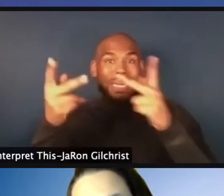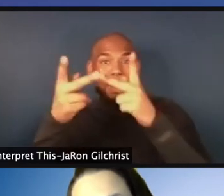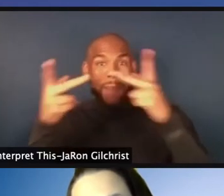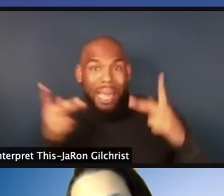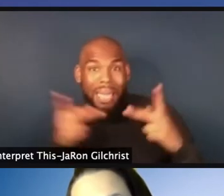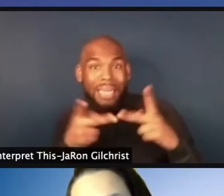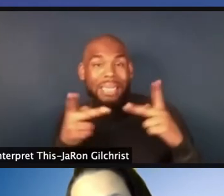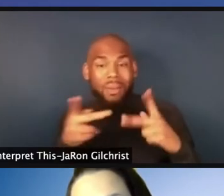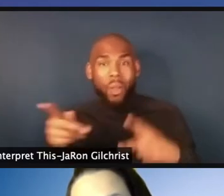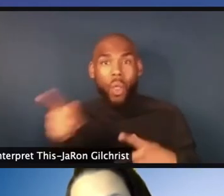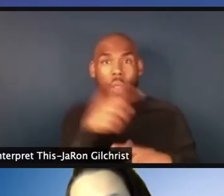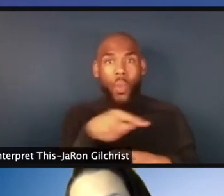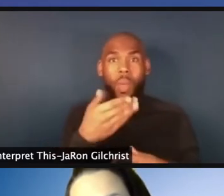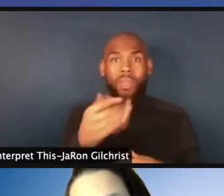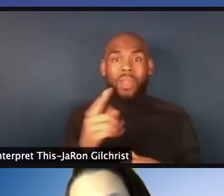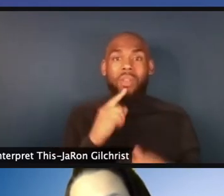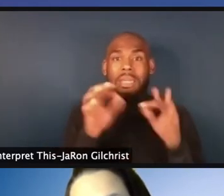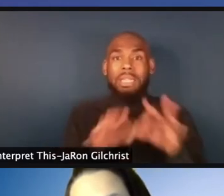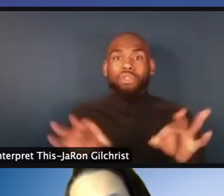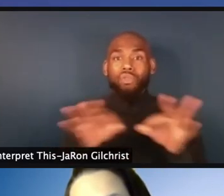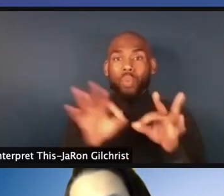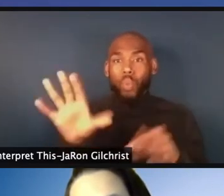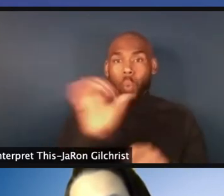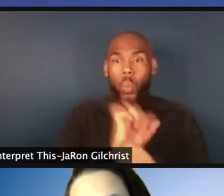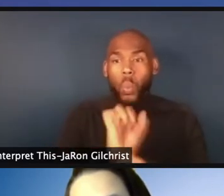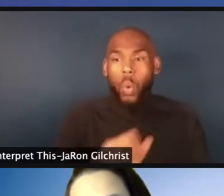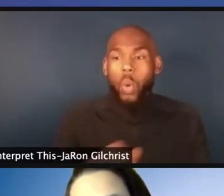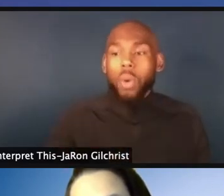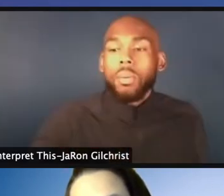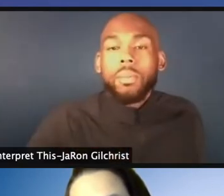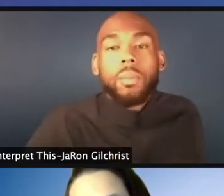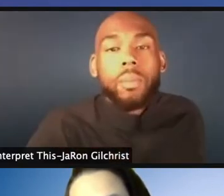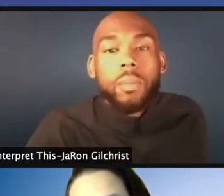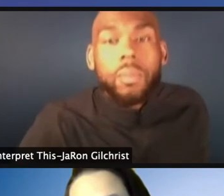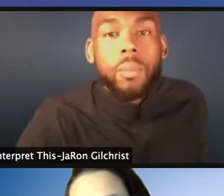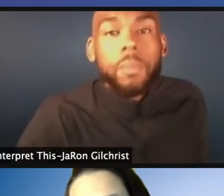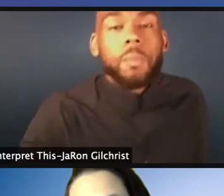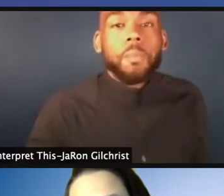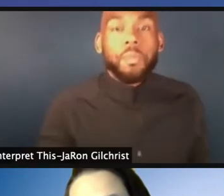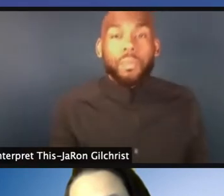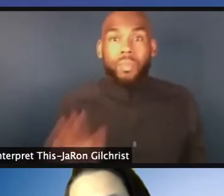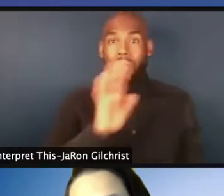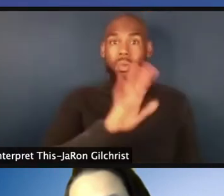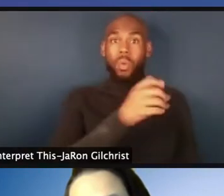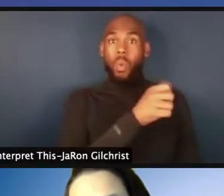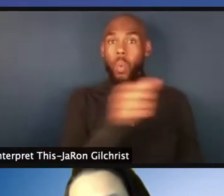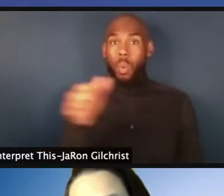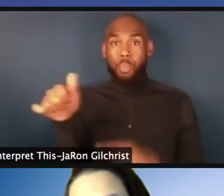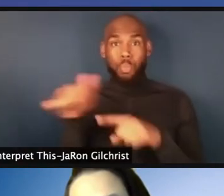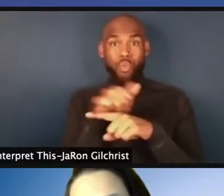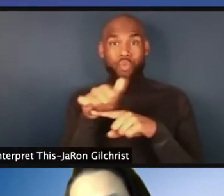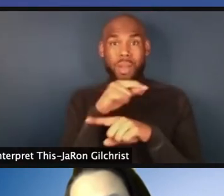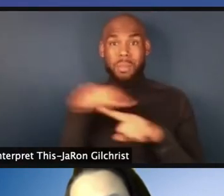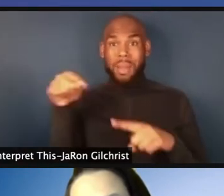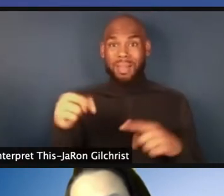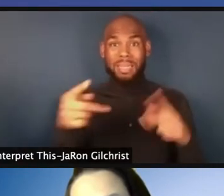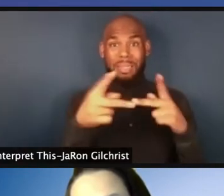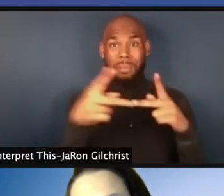those things are so central to the work that you do both with groundwater and in your own individual practices, but that the spaces we